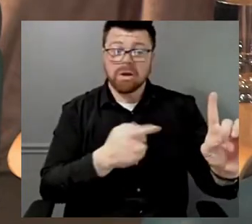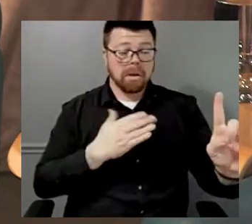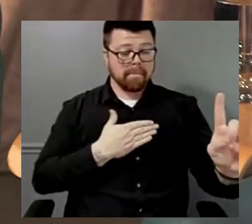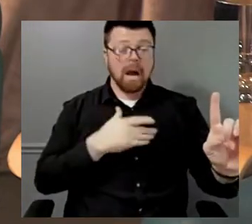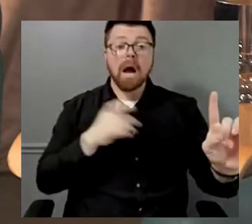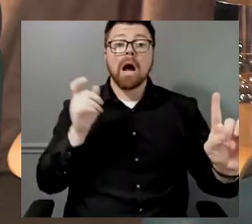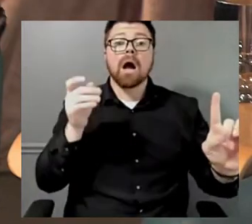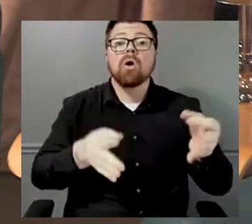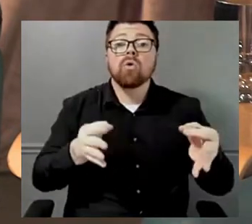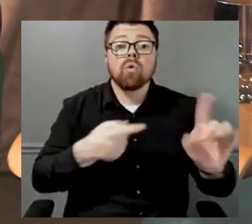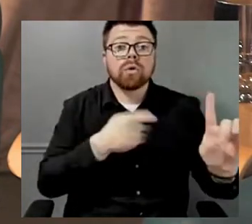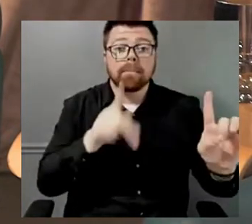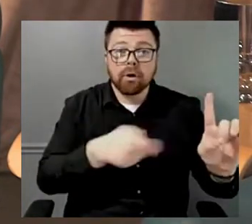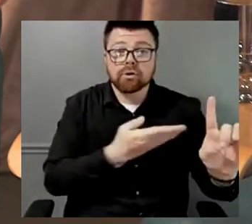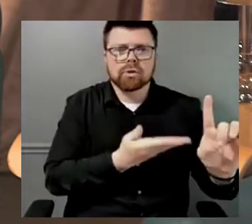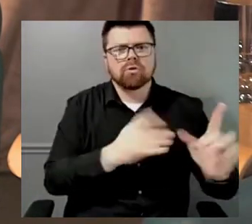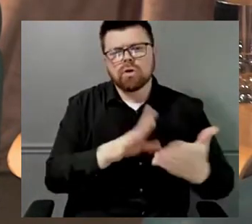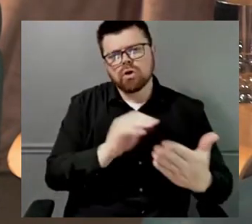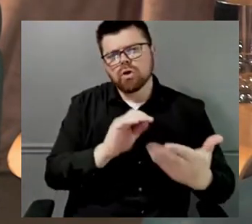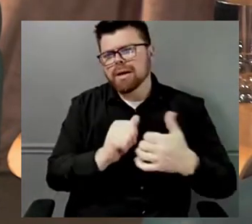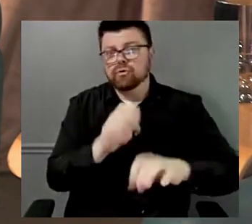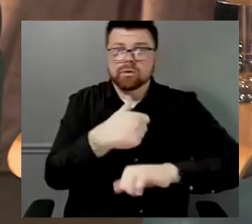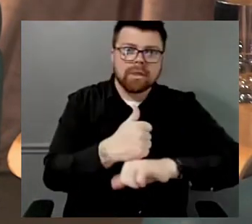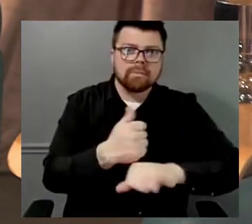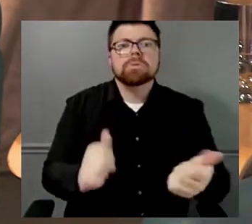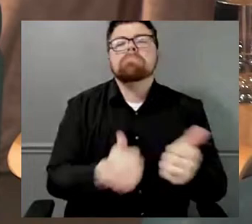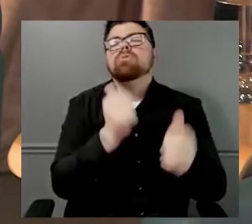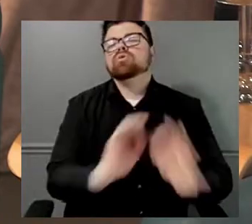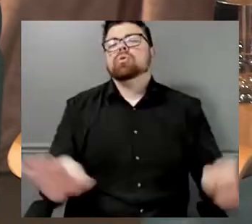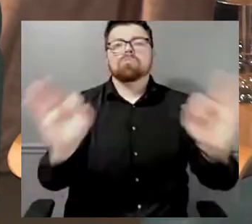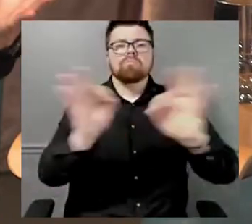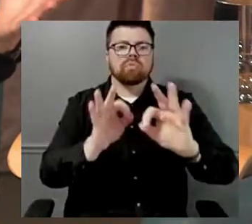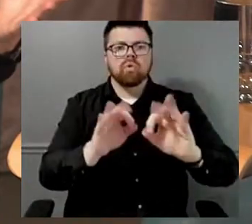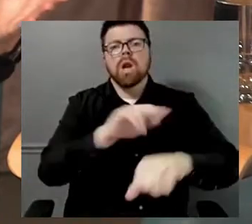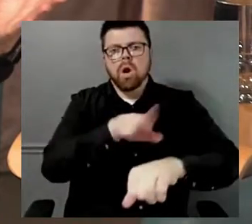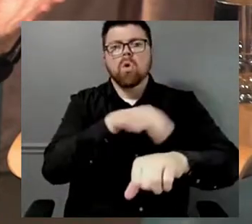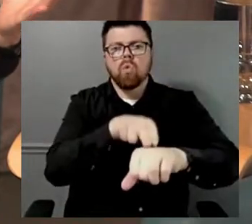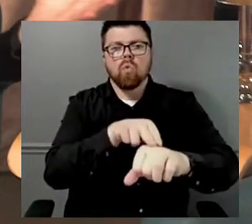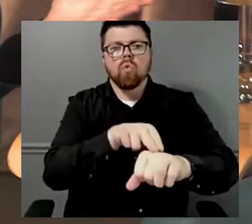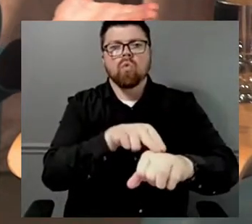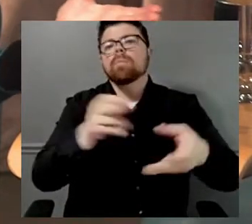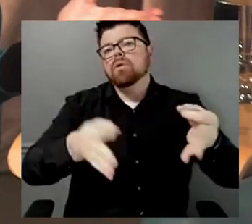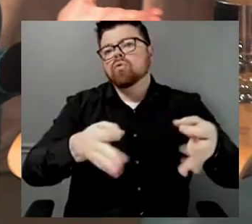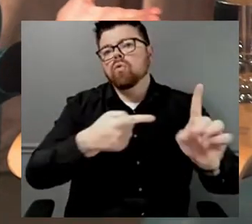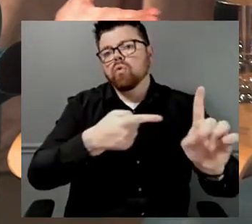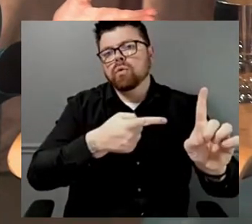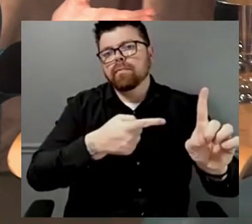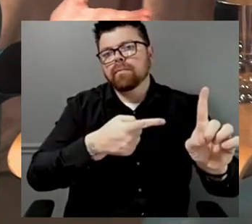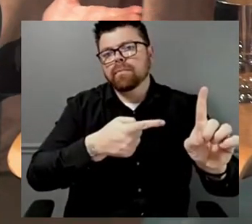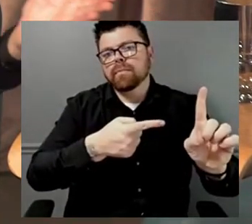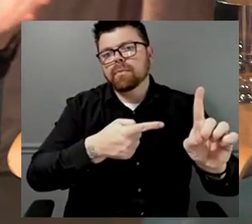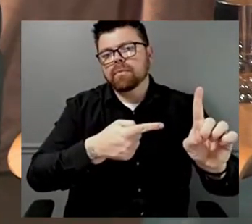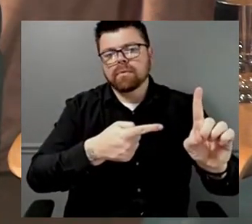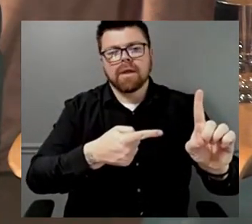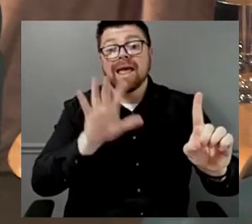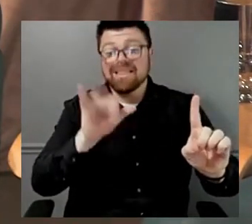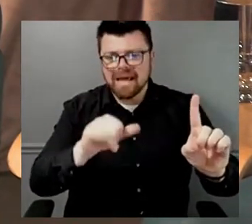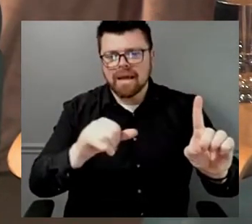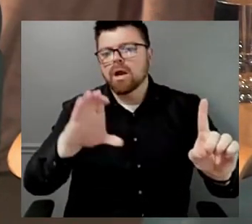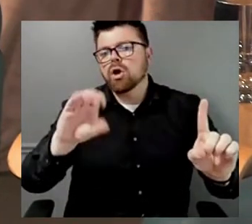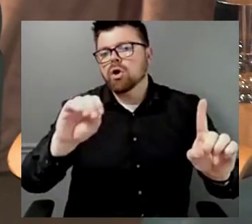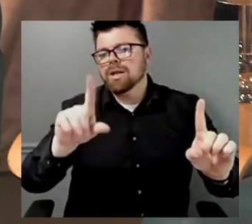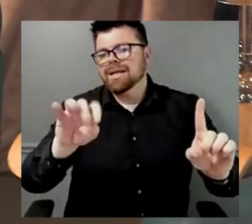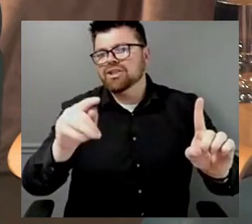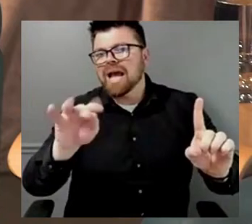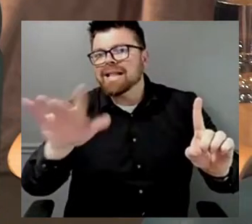to establish the most important norm in the court. And that was a norm of collegiality. Mm.